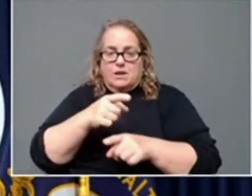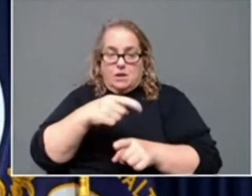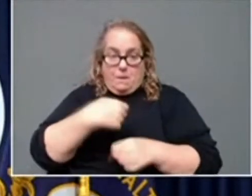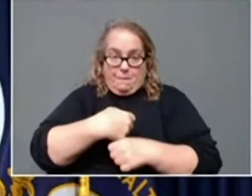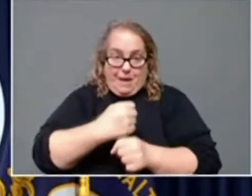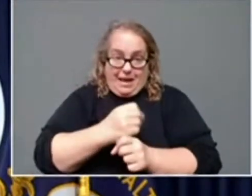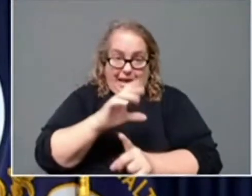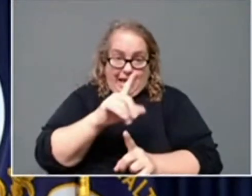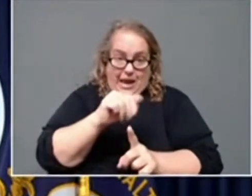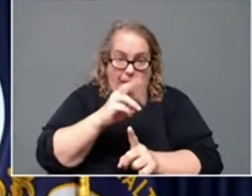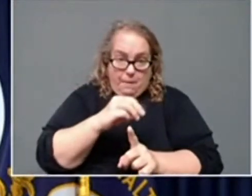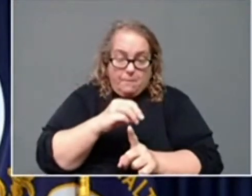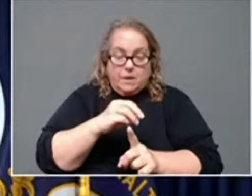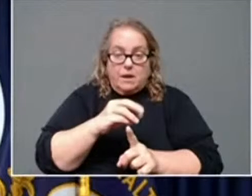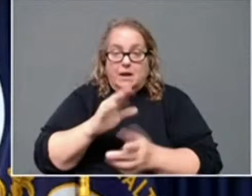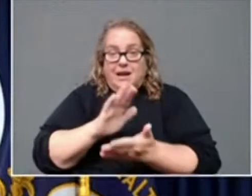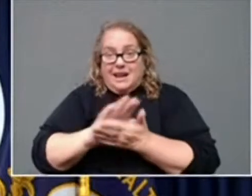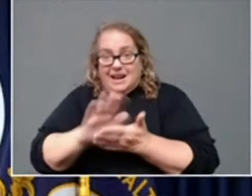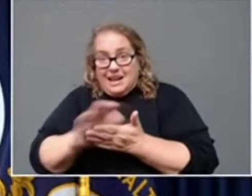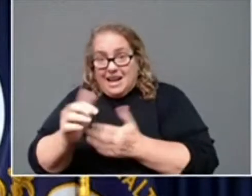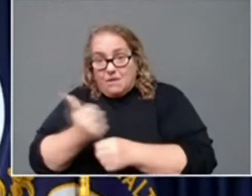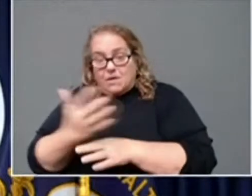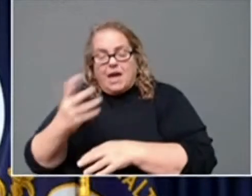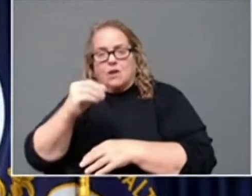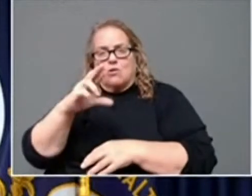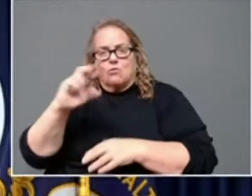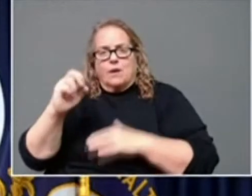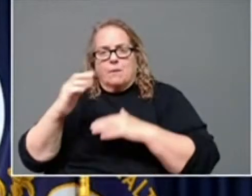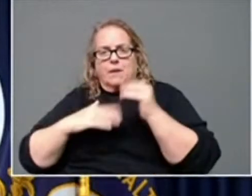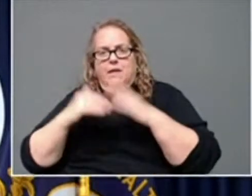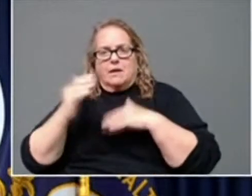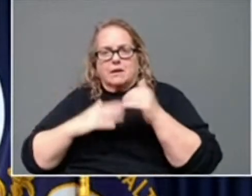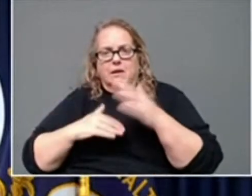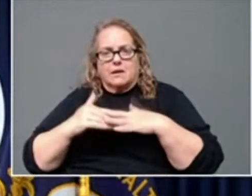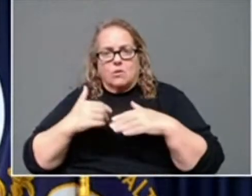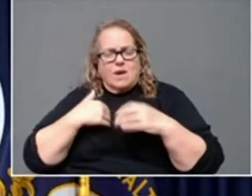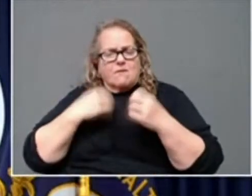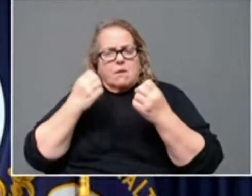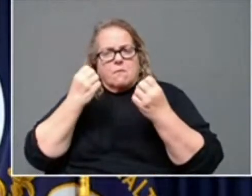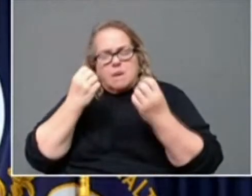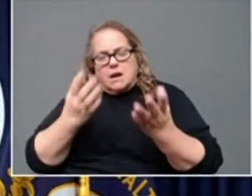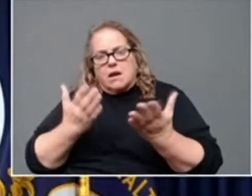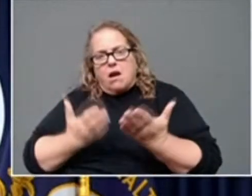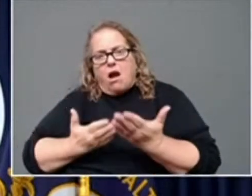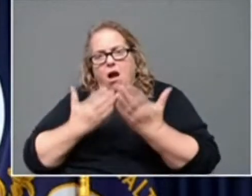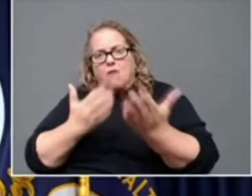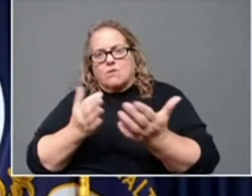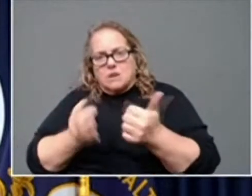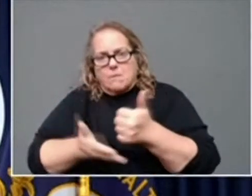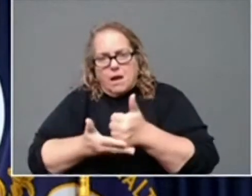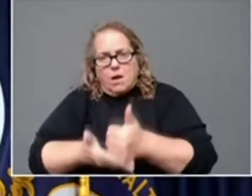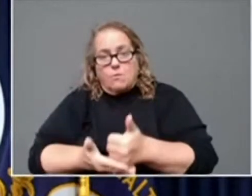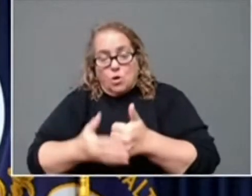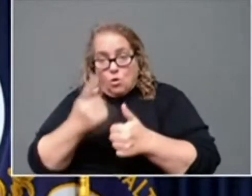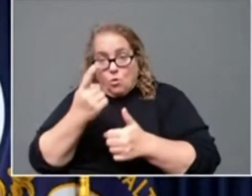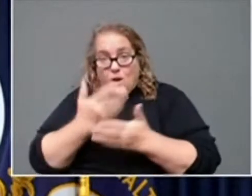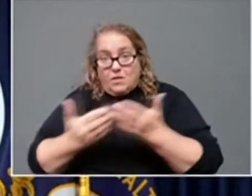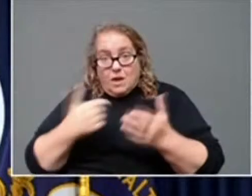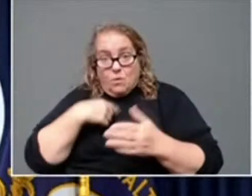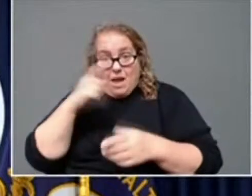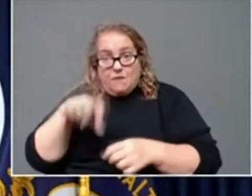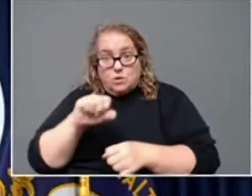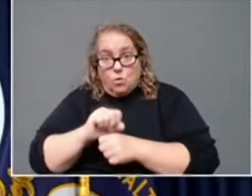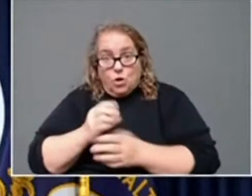and then rebuilding. We have lots of offers of help. One of the things we're really going to want to work through is how